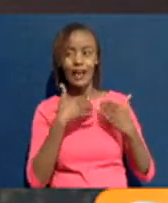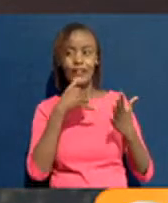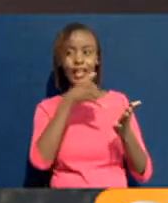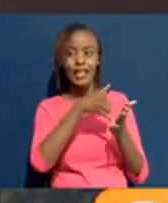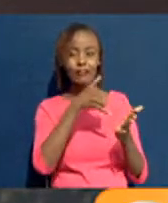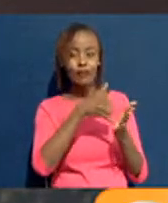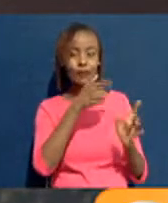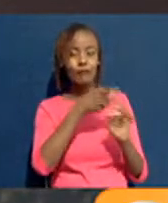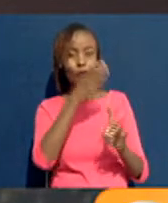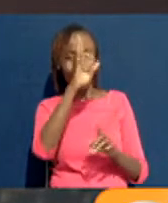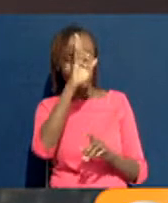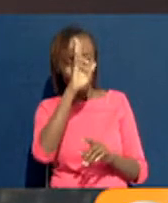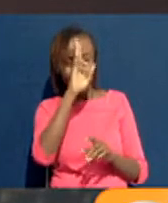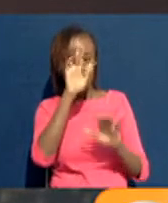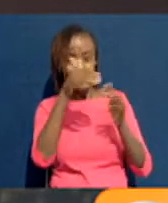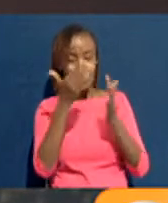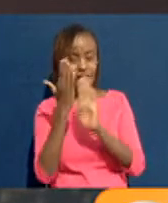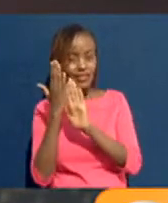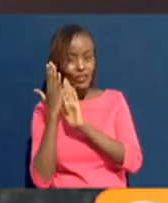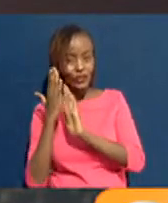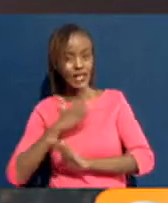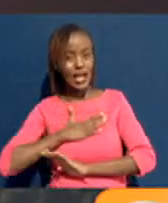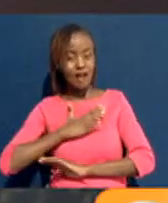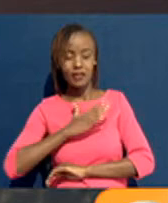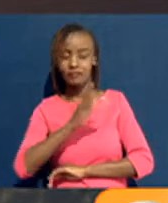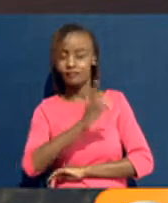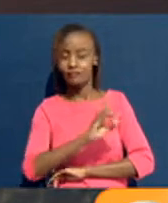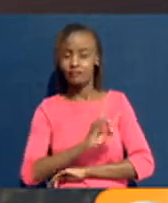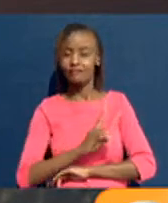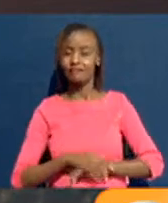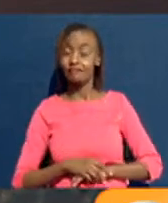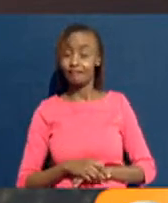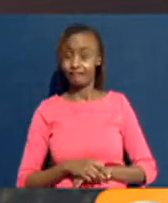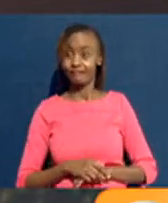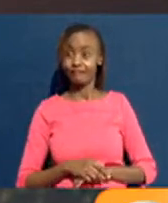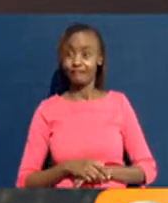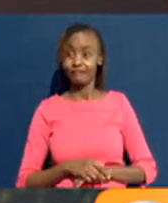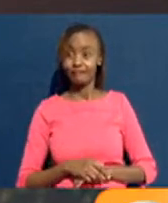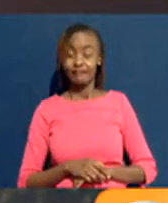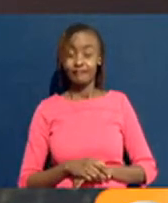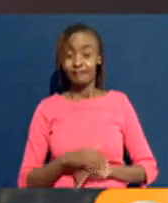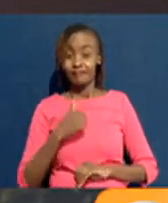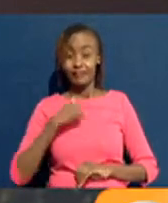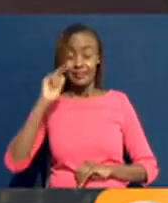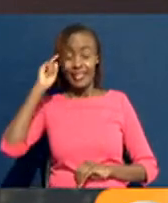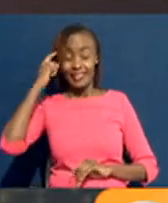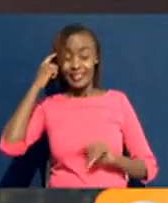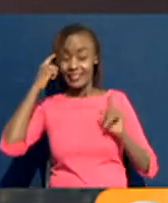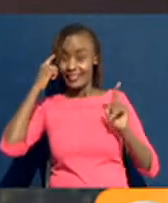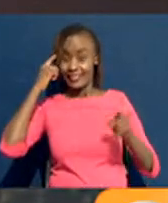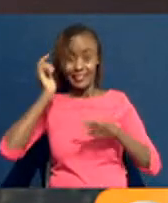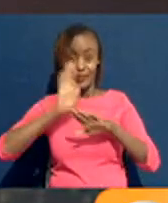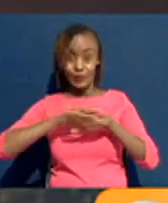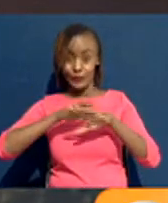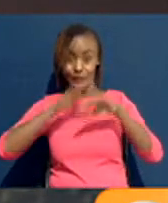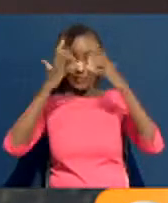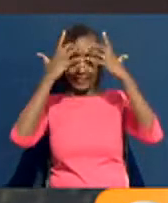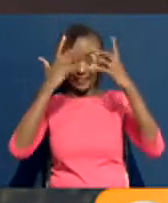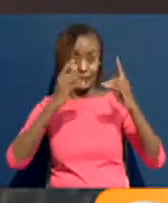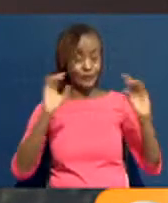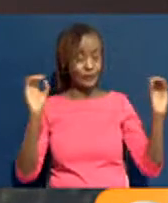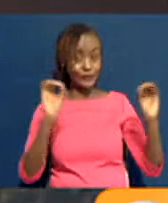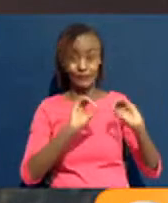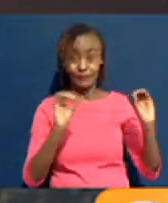from our police, from our security forces. So I think this is an ill-advised decision. And